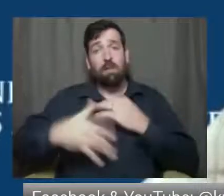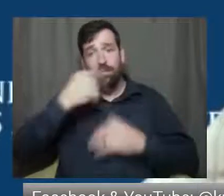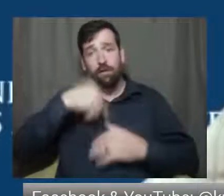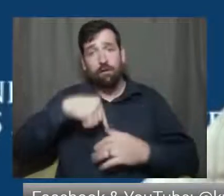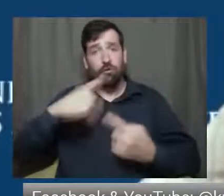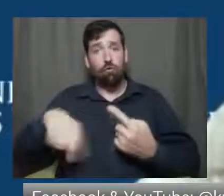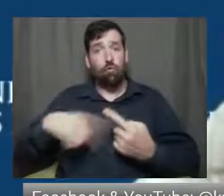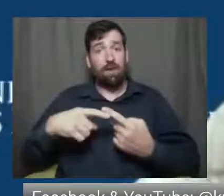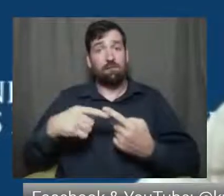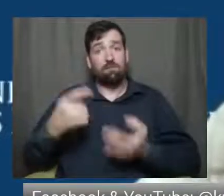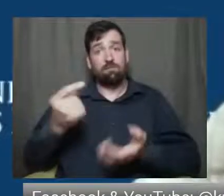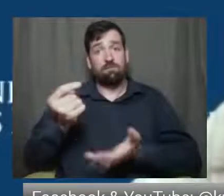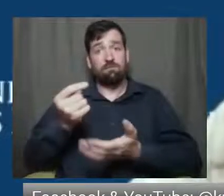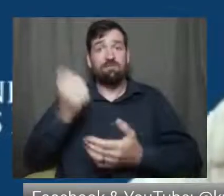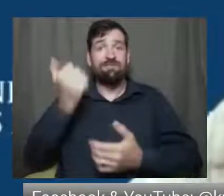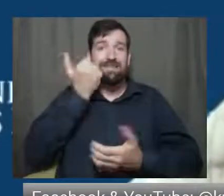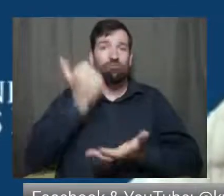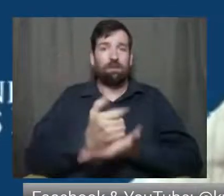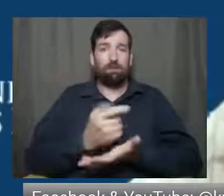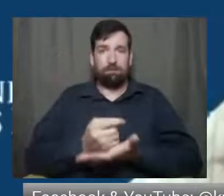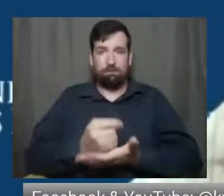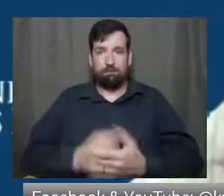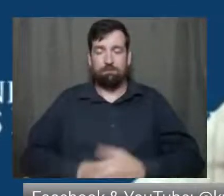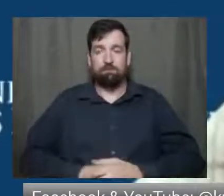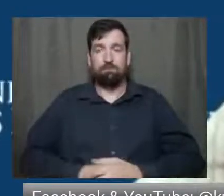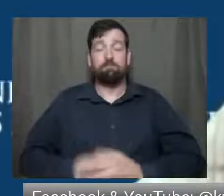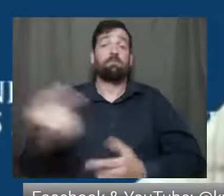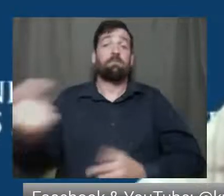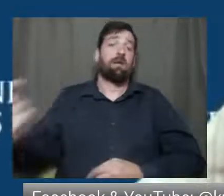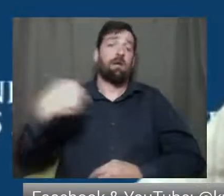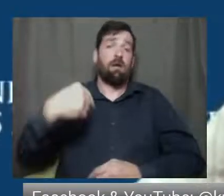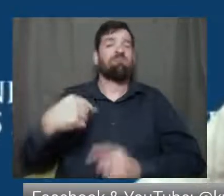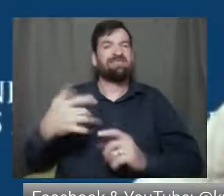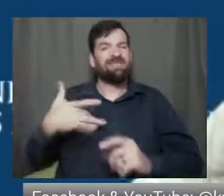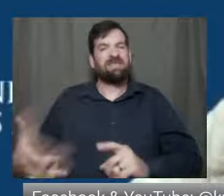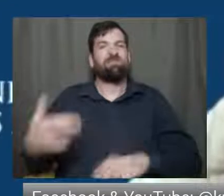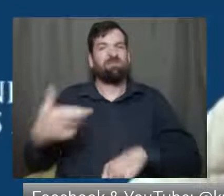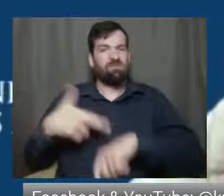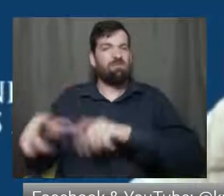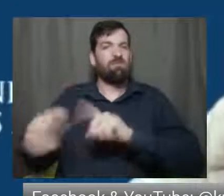dental treatments. So they come to us referred from their physicians.